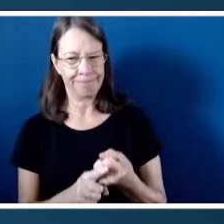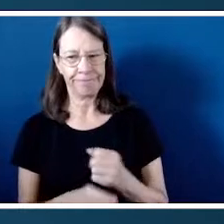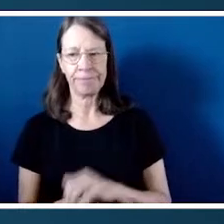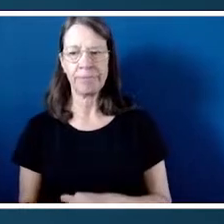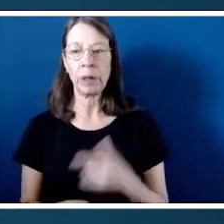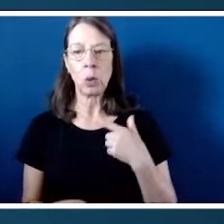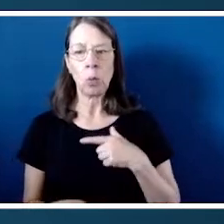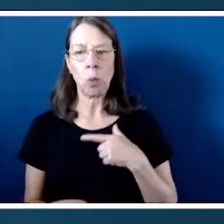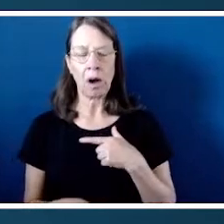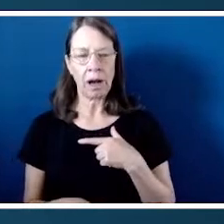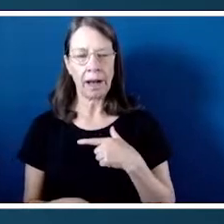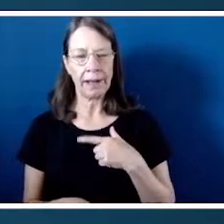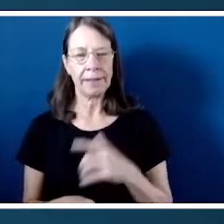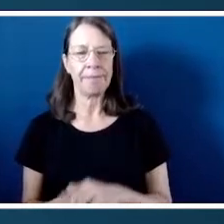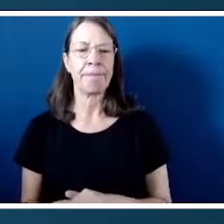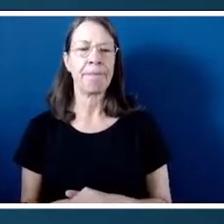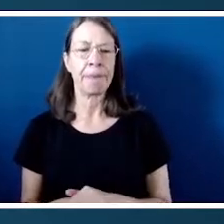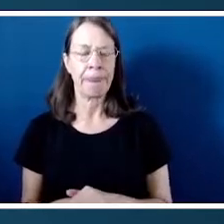place